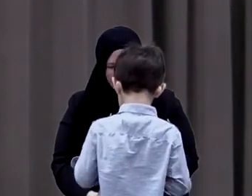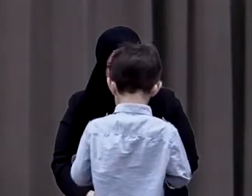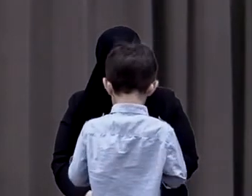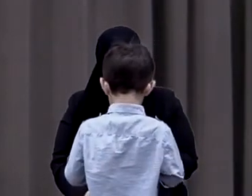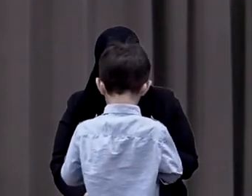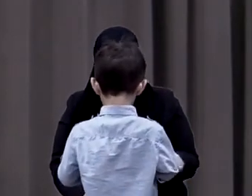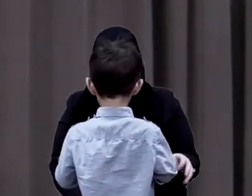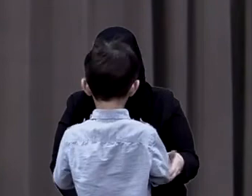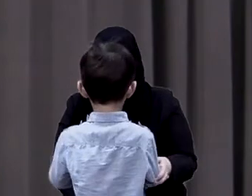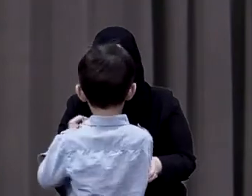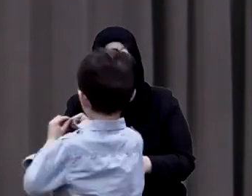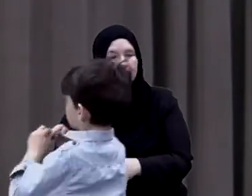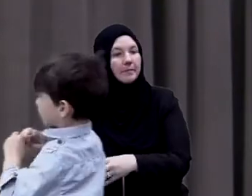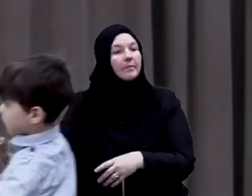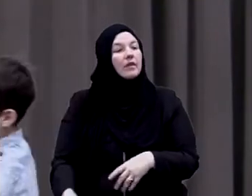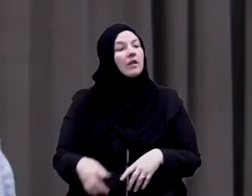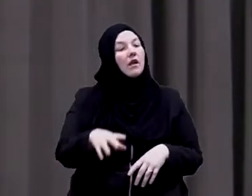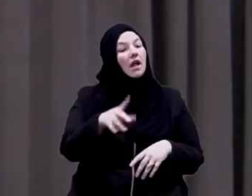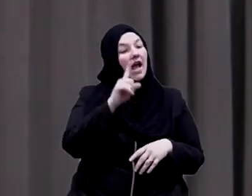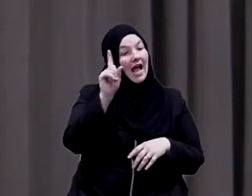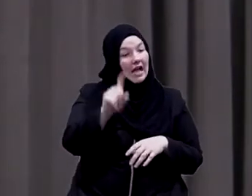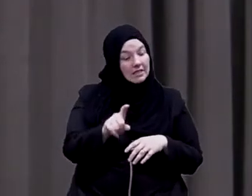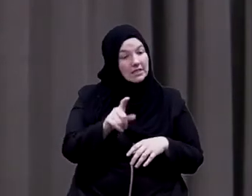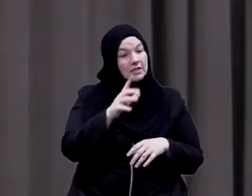the parents what they know,